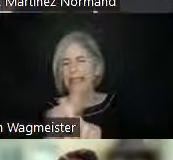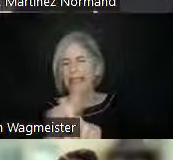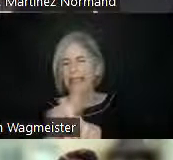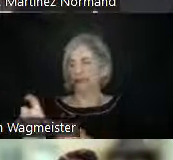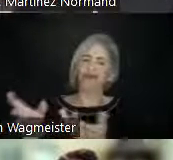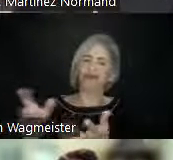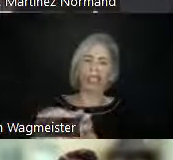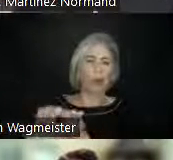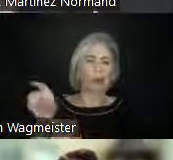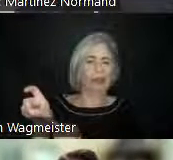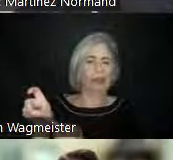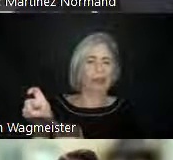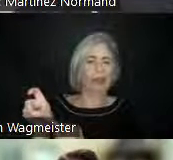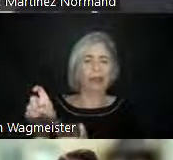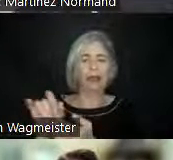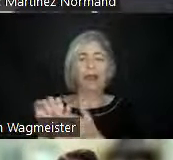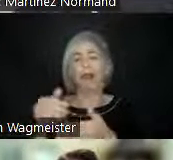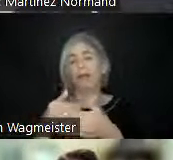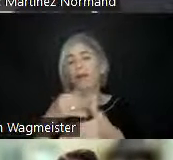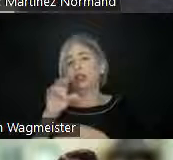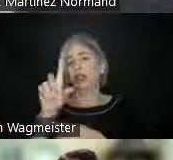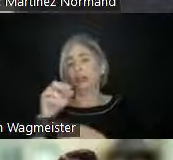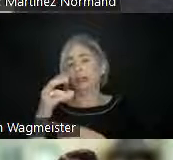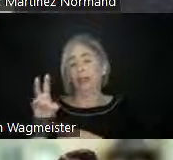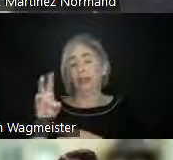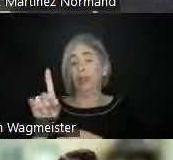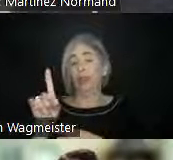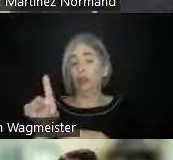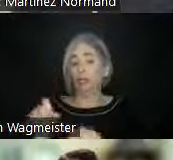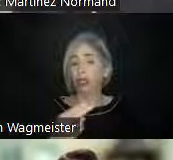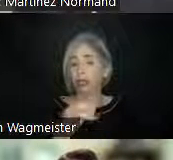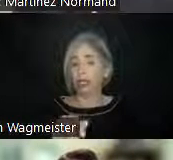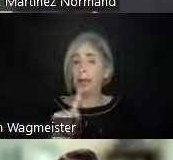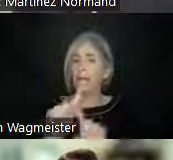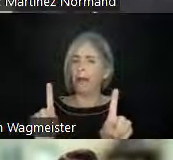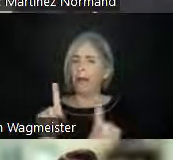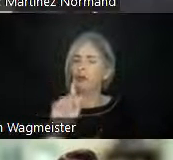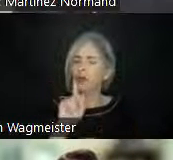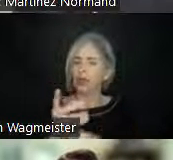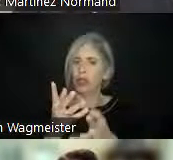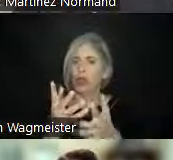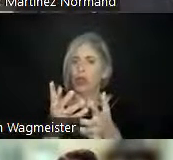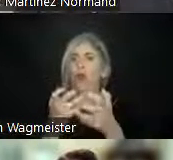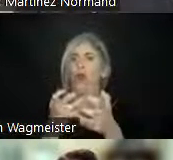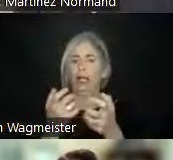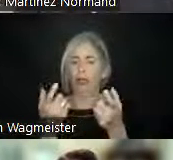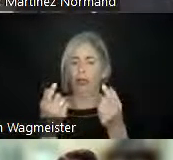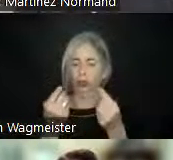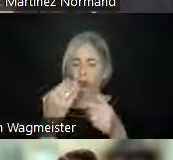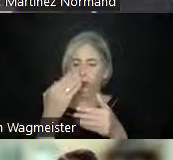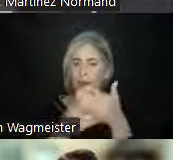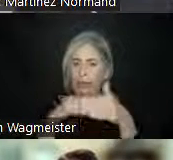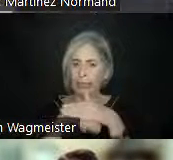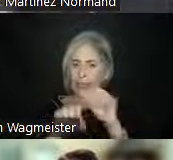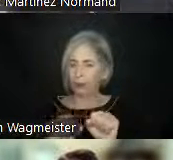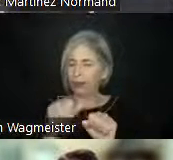before 2017, the procurement directive really, I mean, you could use it, but then you really had to want to do something accessible. You didn't get